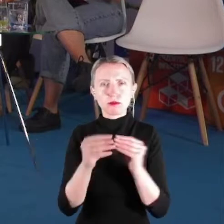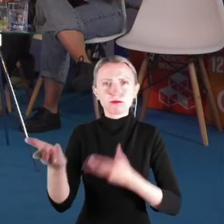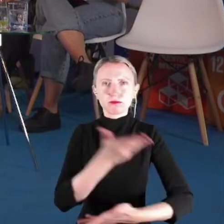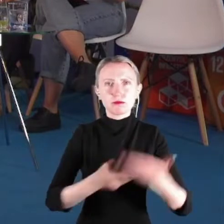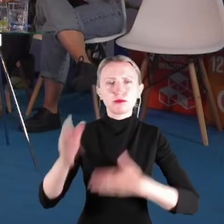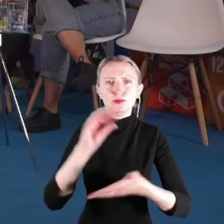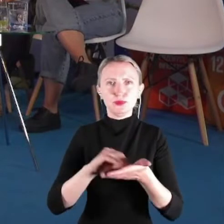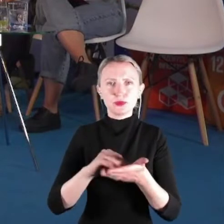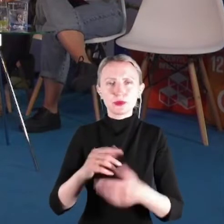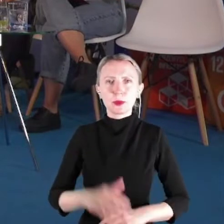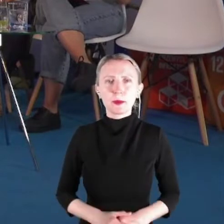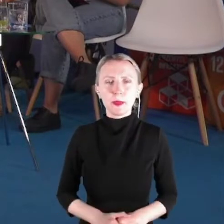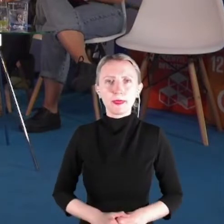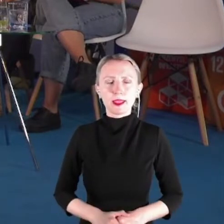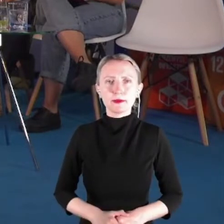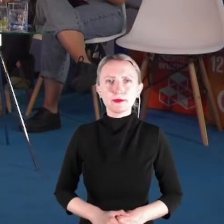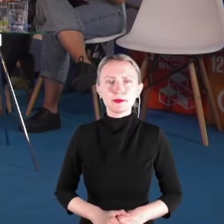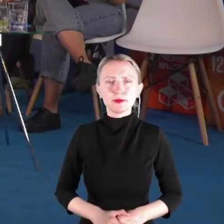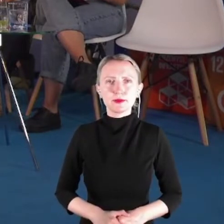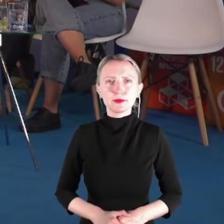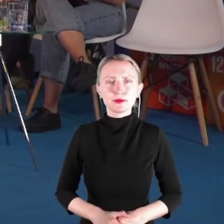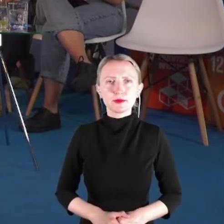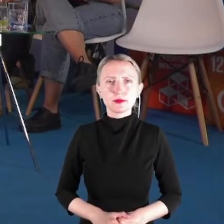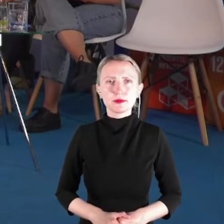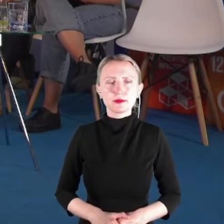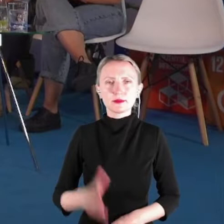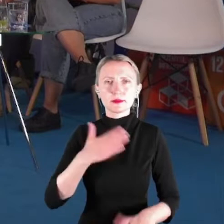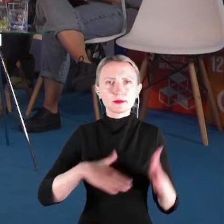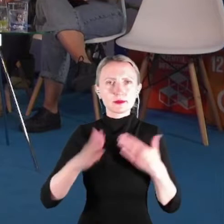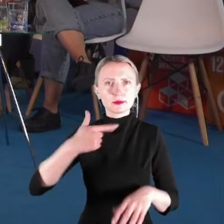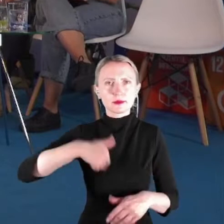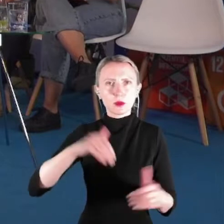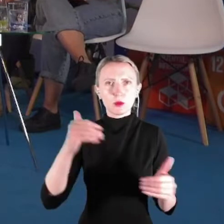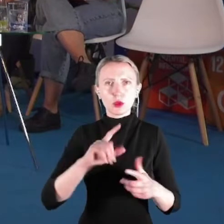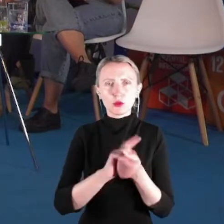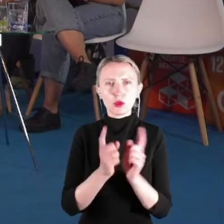meet in this kind of a smaller, more intimate and creative space, because